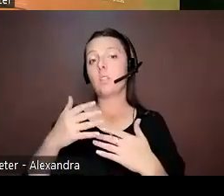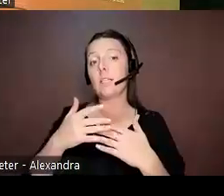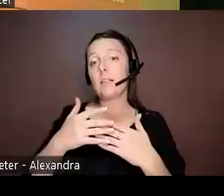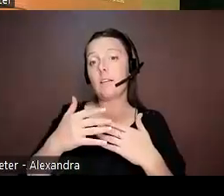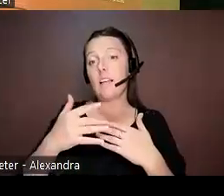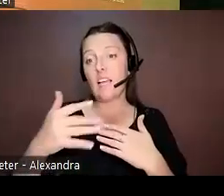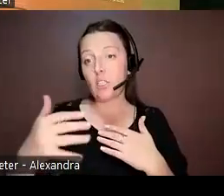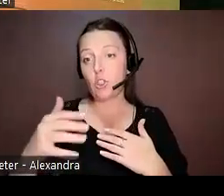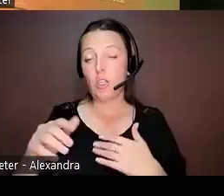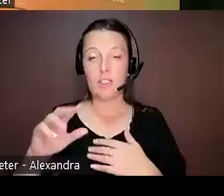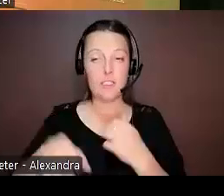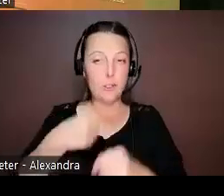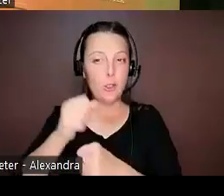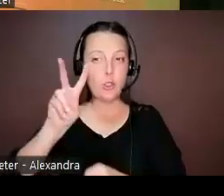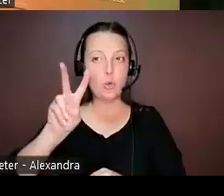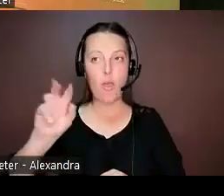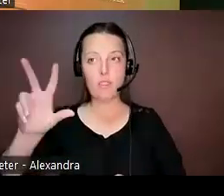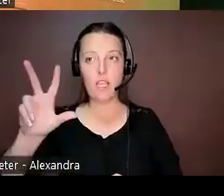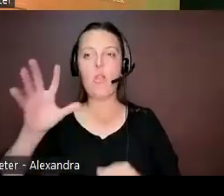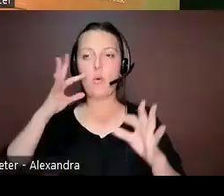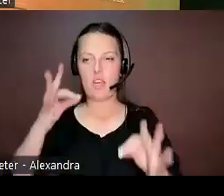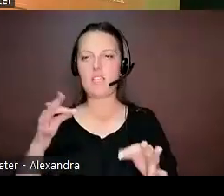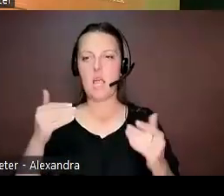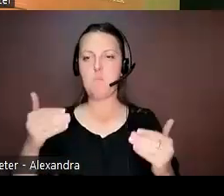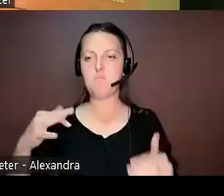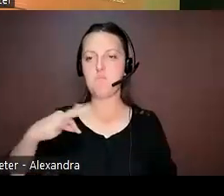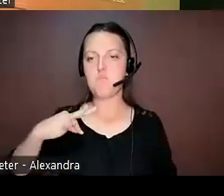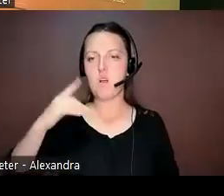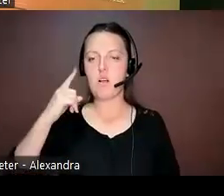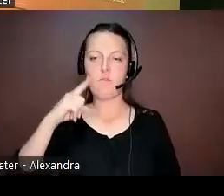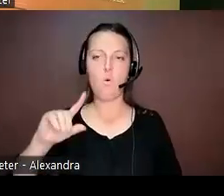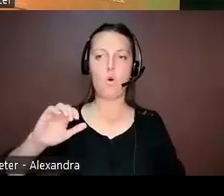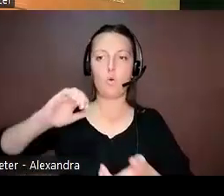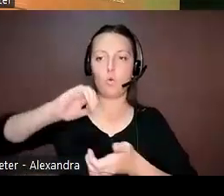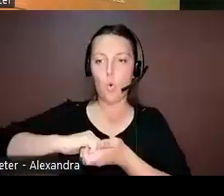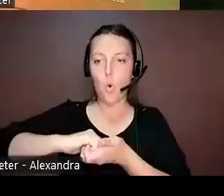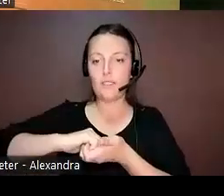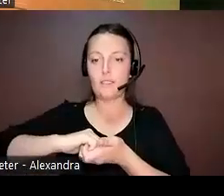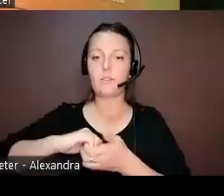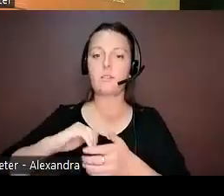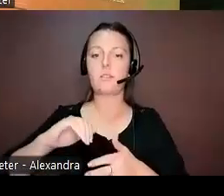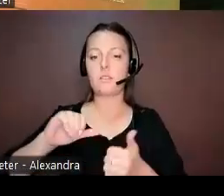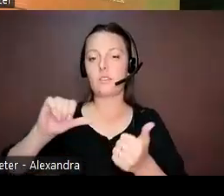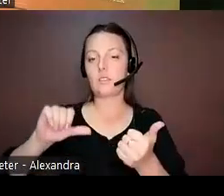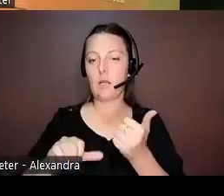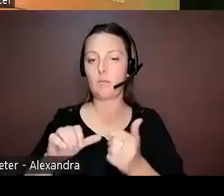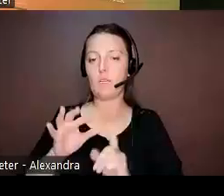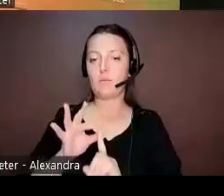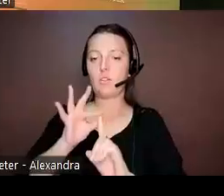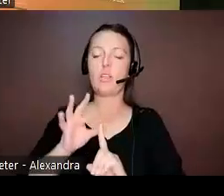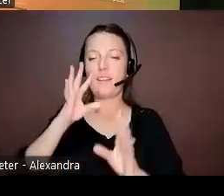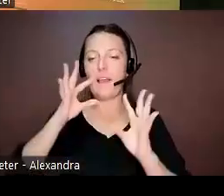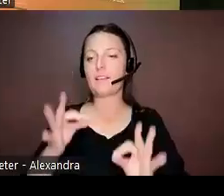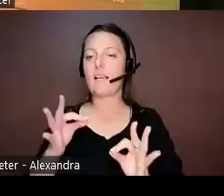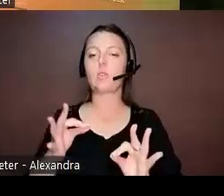they decide to apply for the joint subspecialty. They decide to combine the forces together,